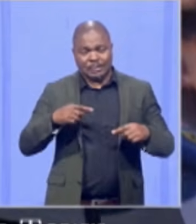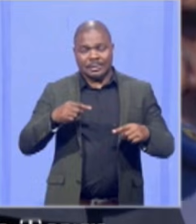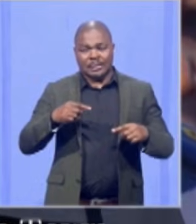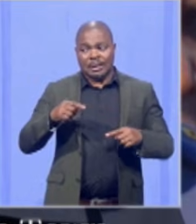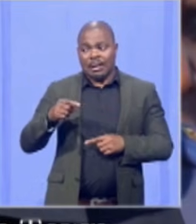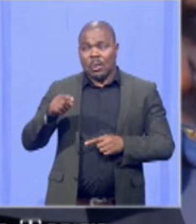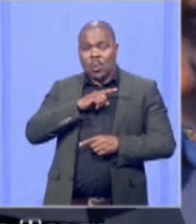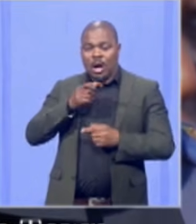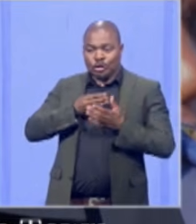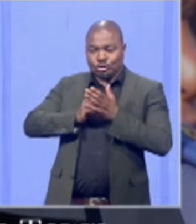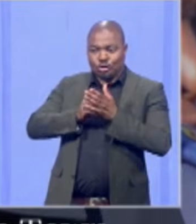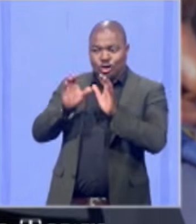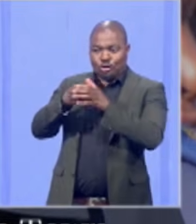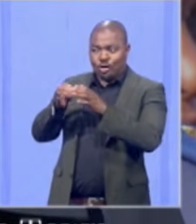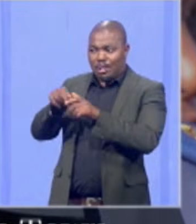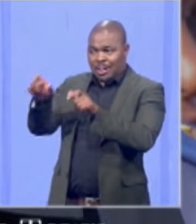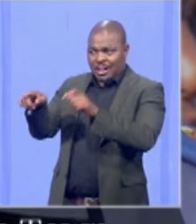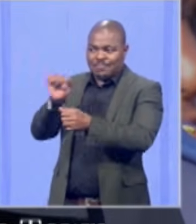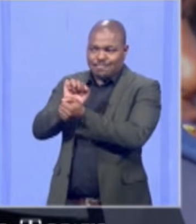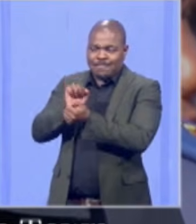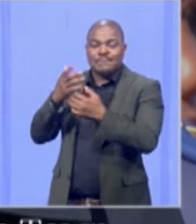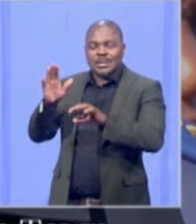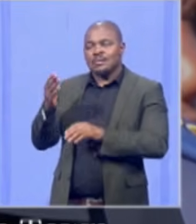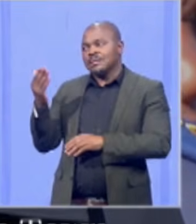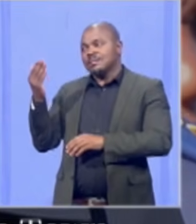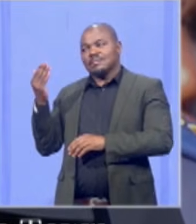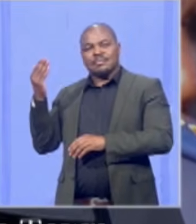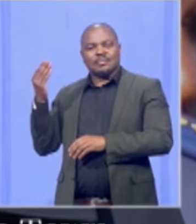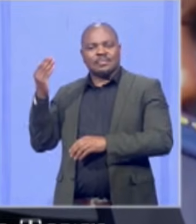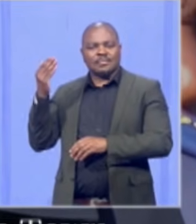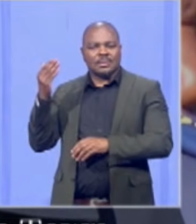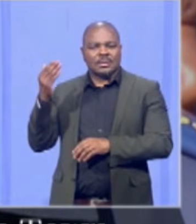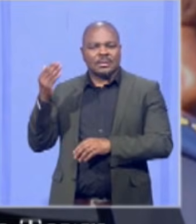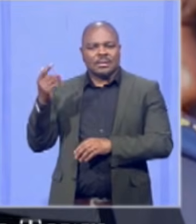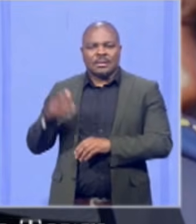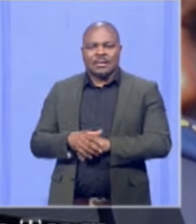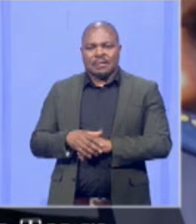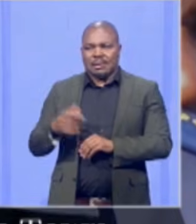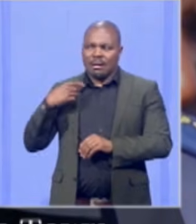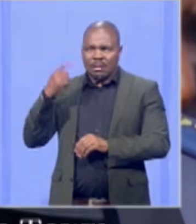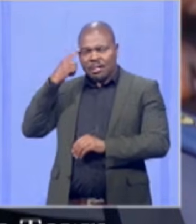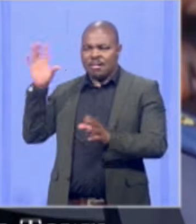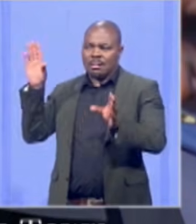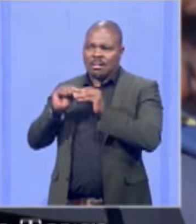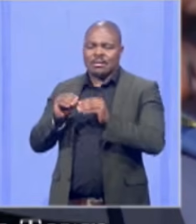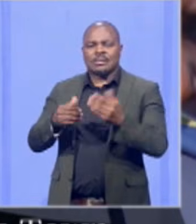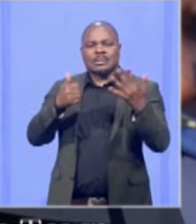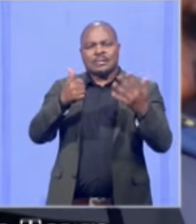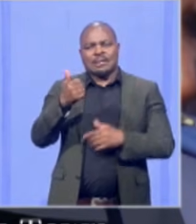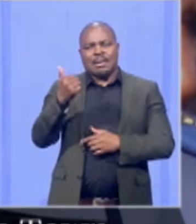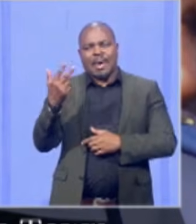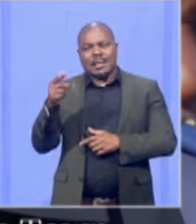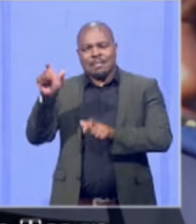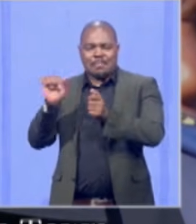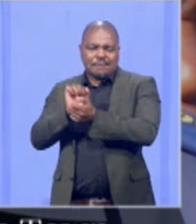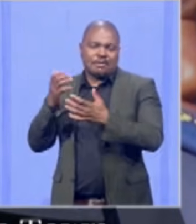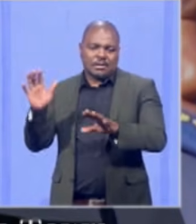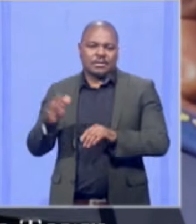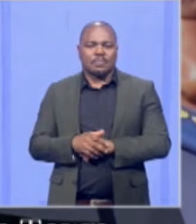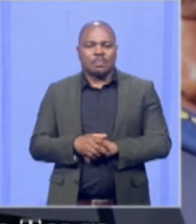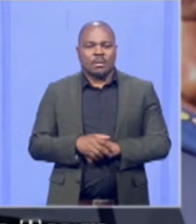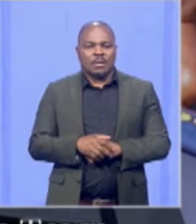gangs that we have arrested during the past. I counted the figure to 68. So we will continue. It's unfortunate that as